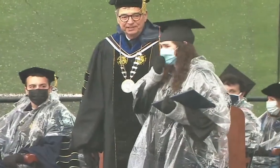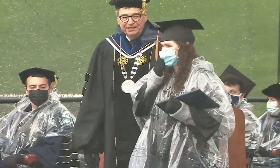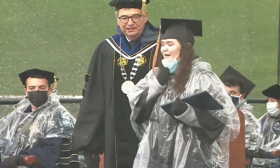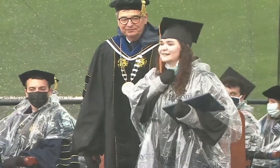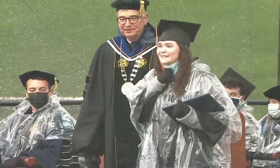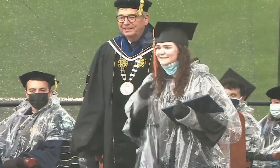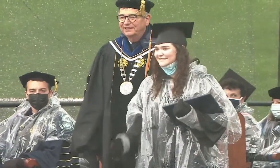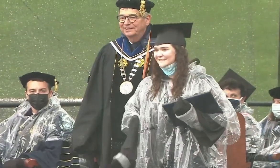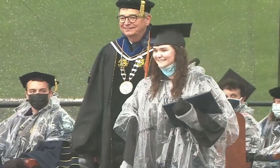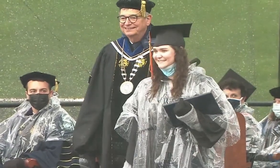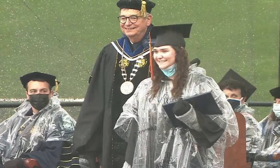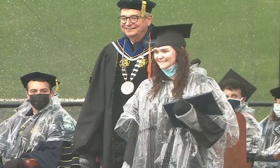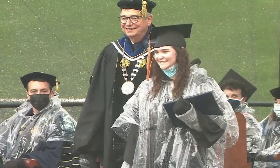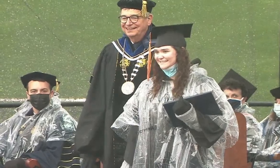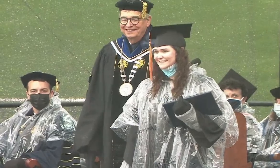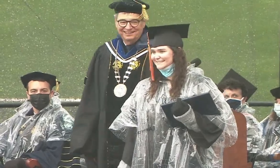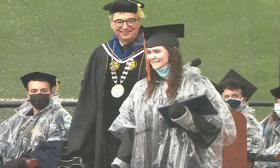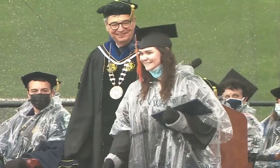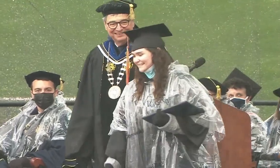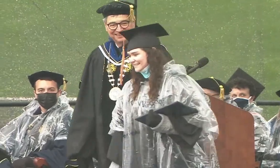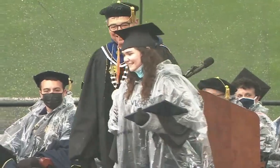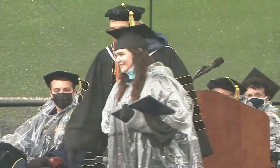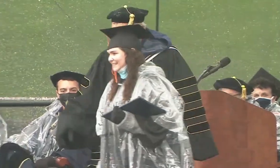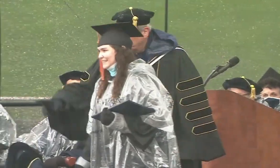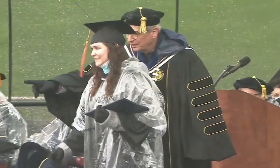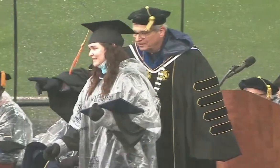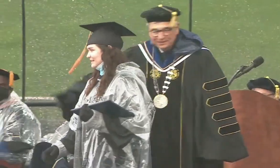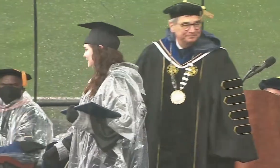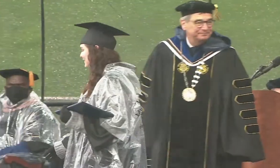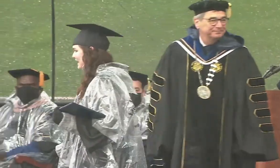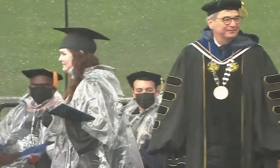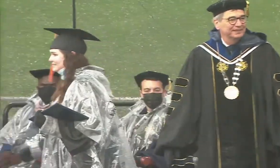Razan M. Matar.